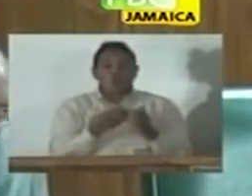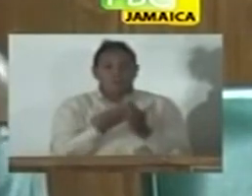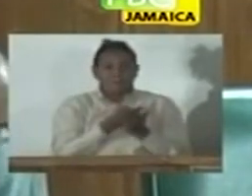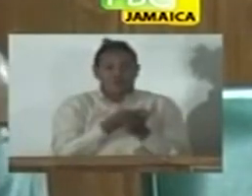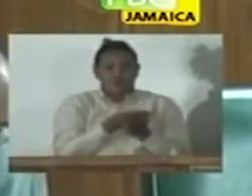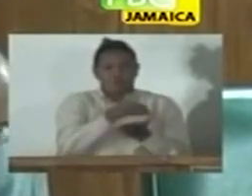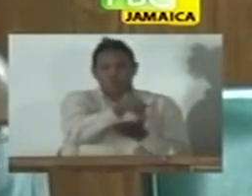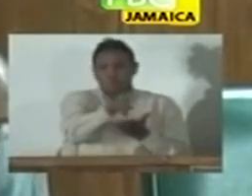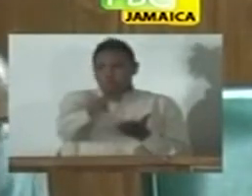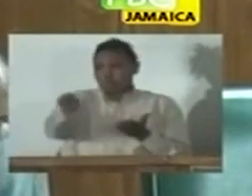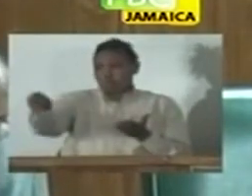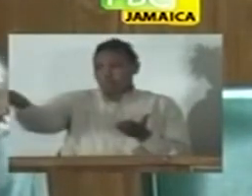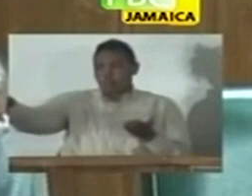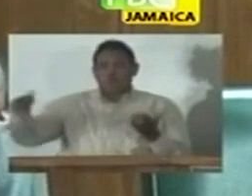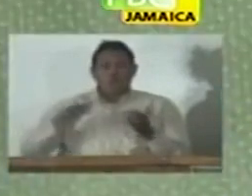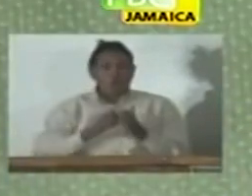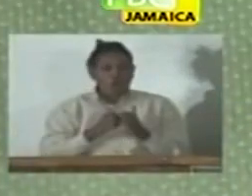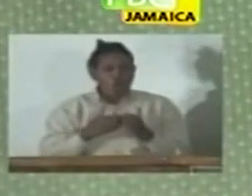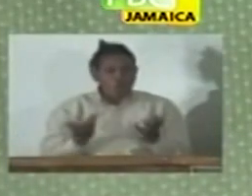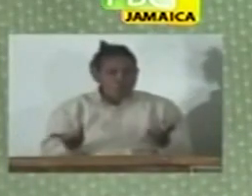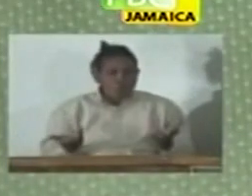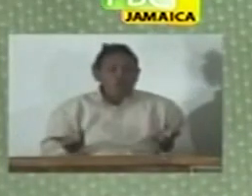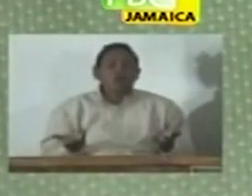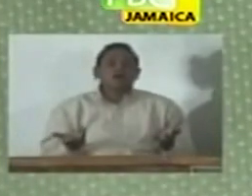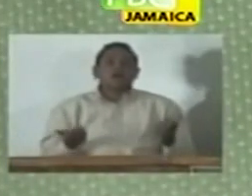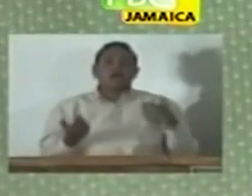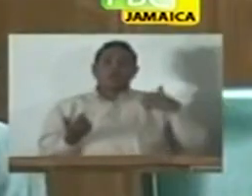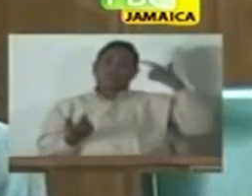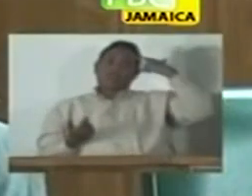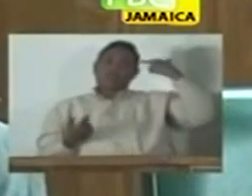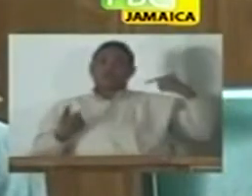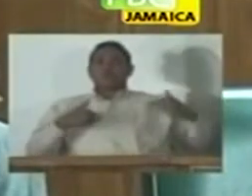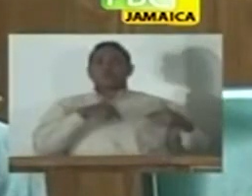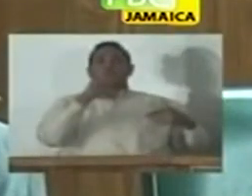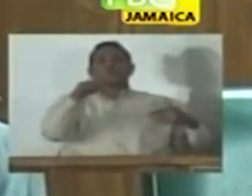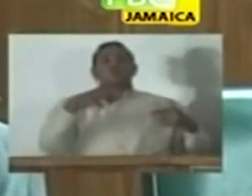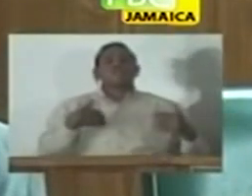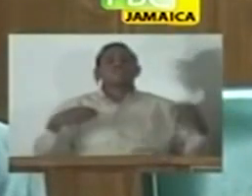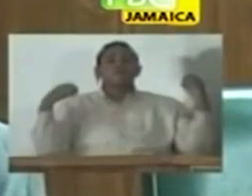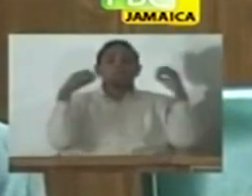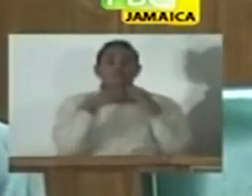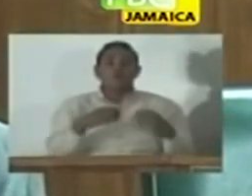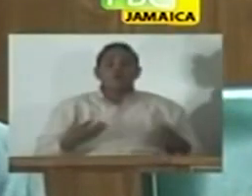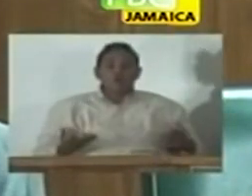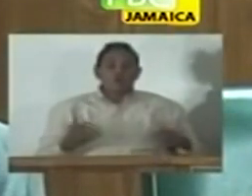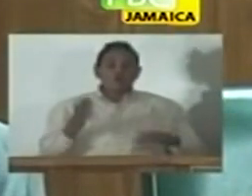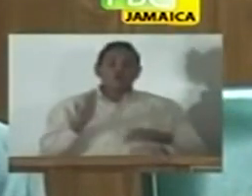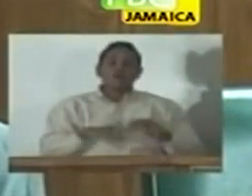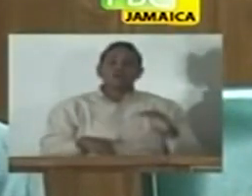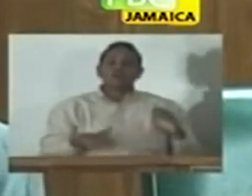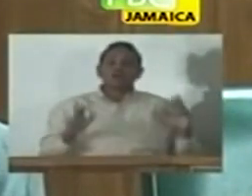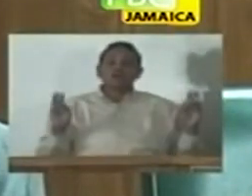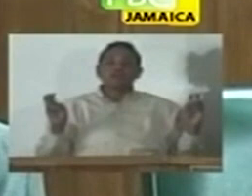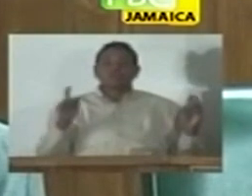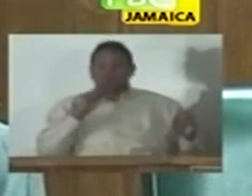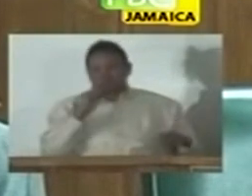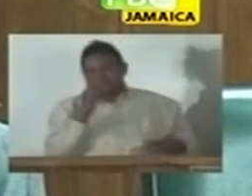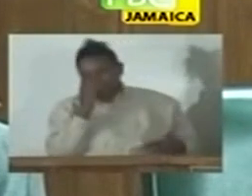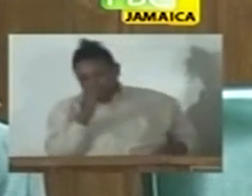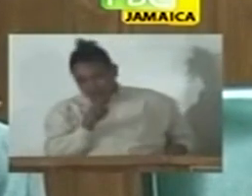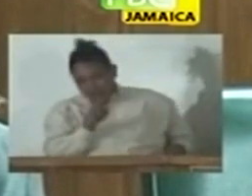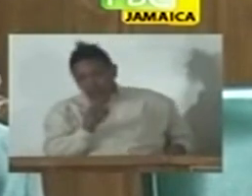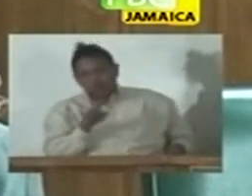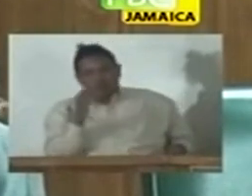public funds, then I think that we should have more than a passing interest in